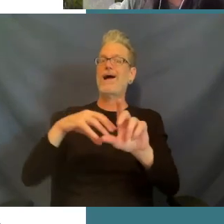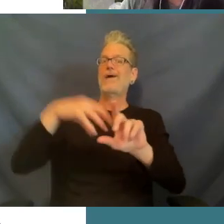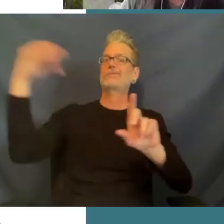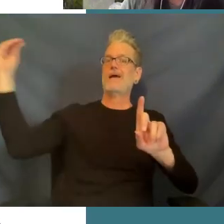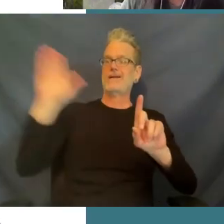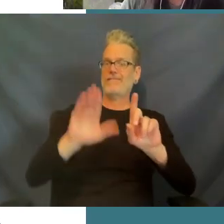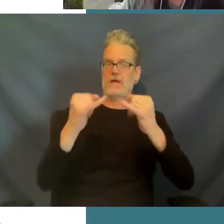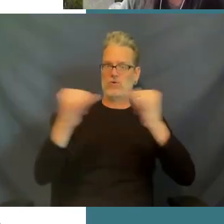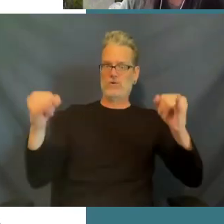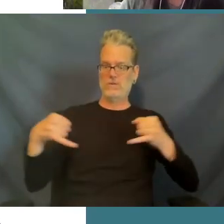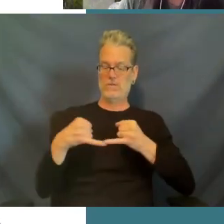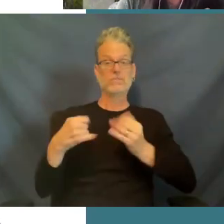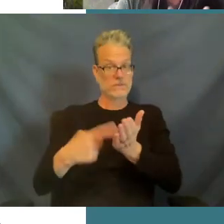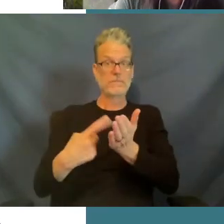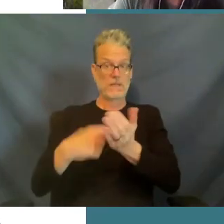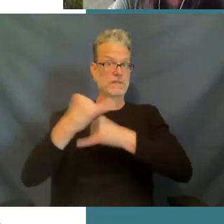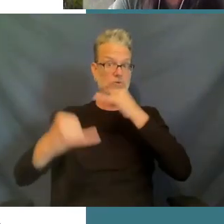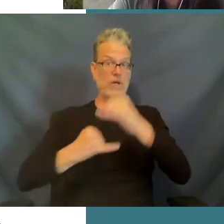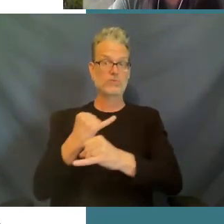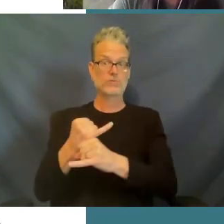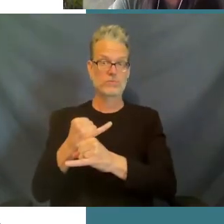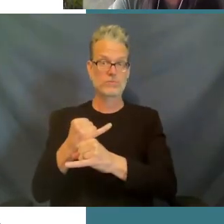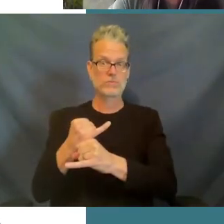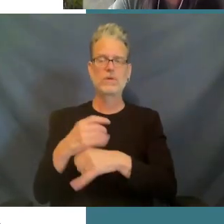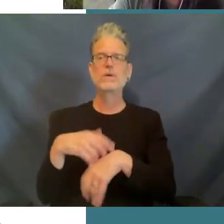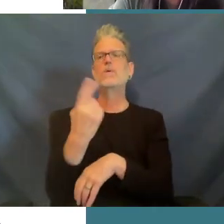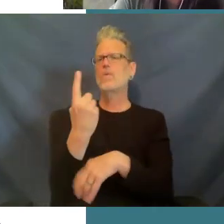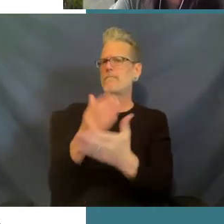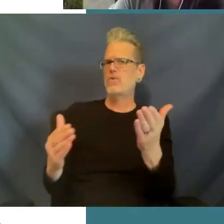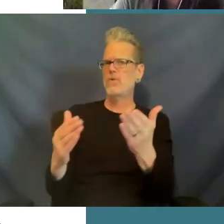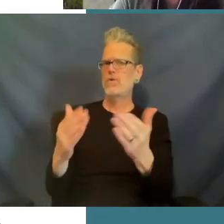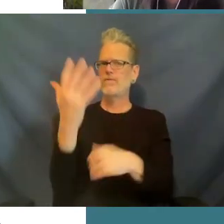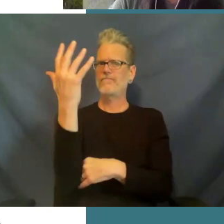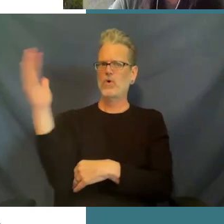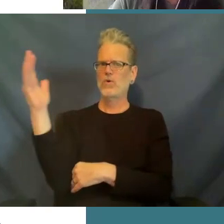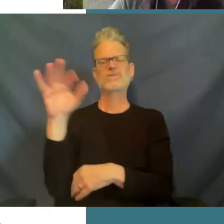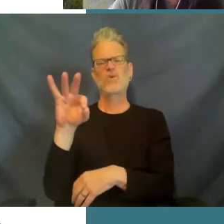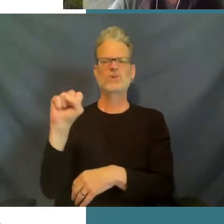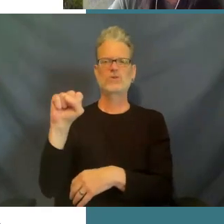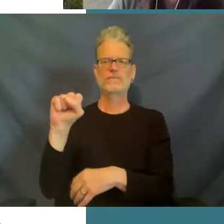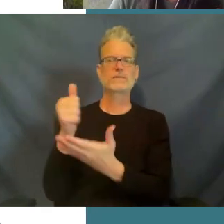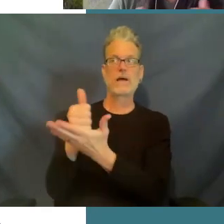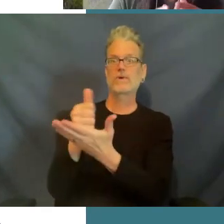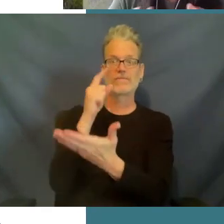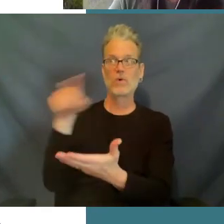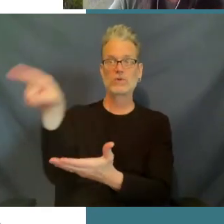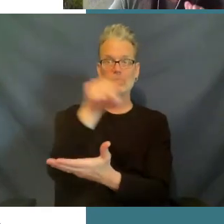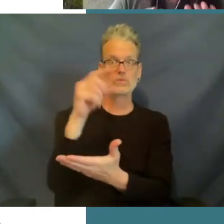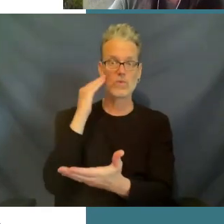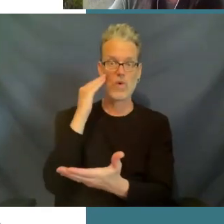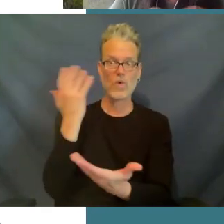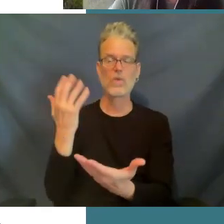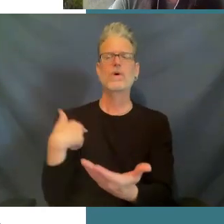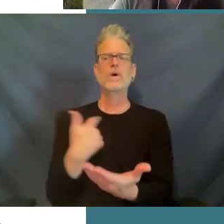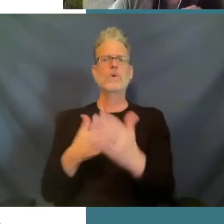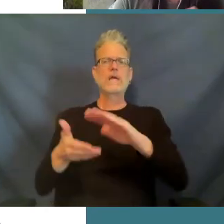sometimes internationally. One aspect of the Forest Service that's helpful for our partners to know is that we operate as a